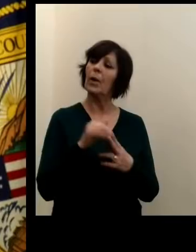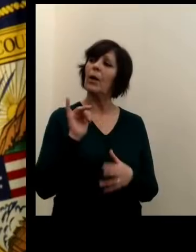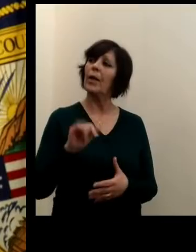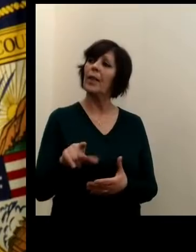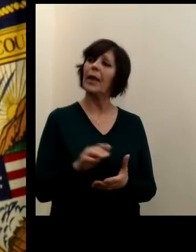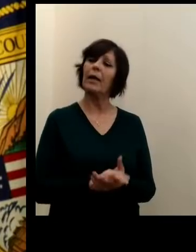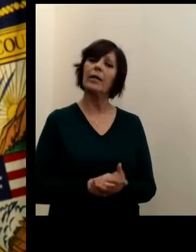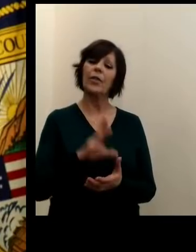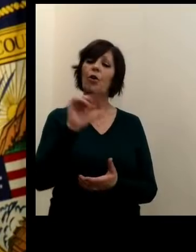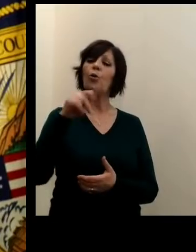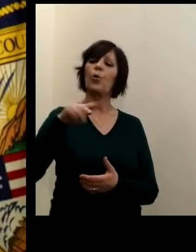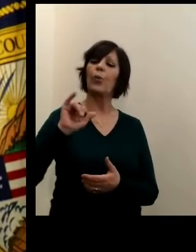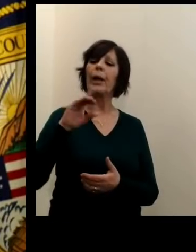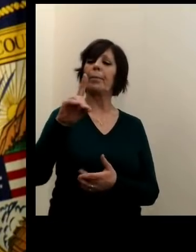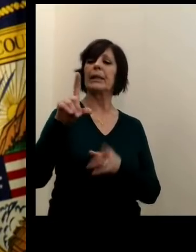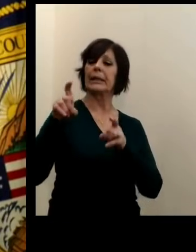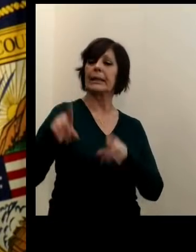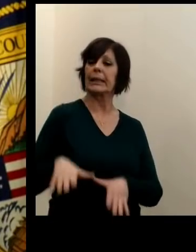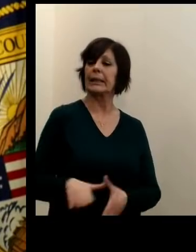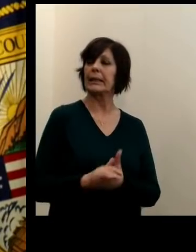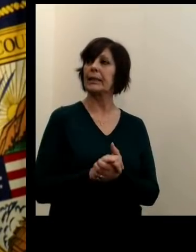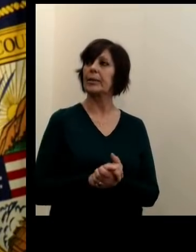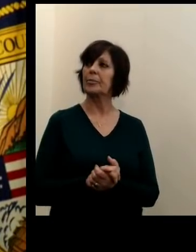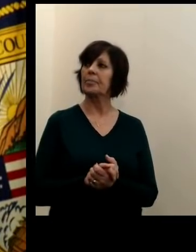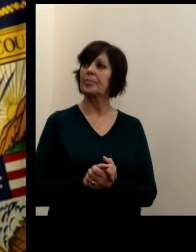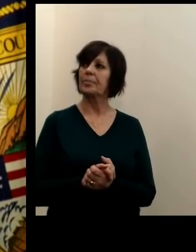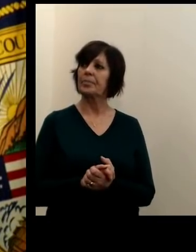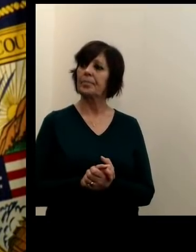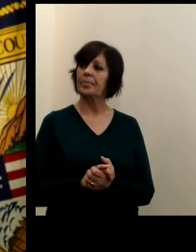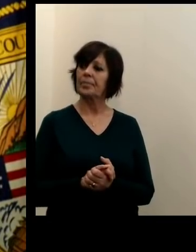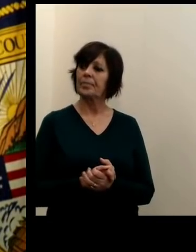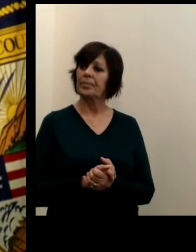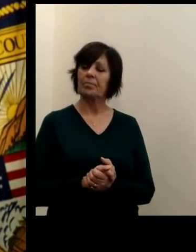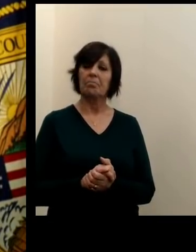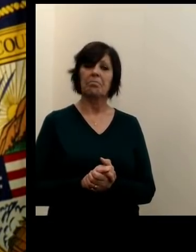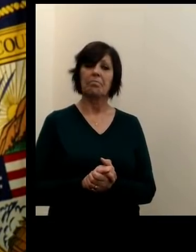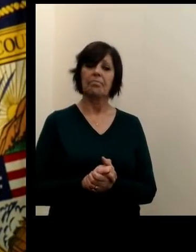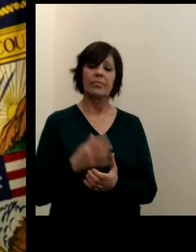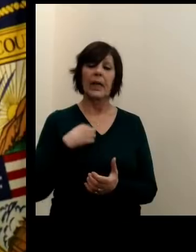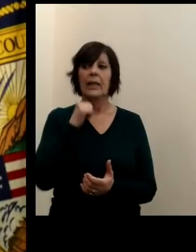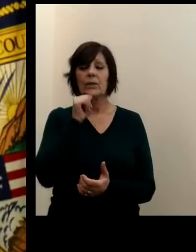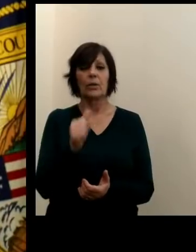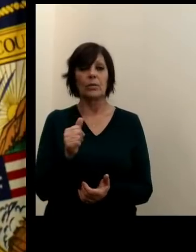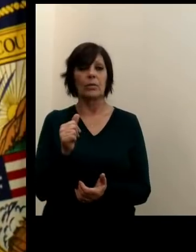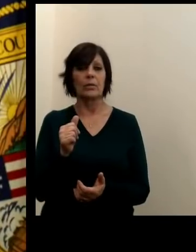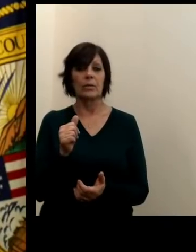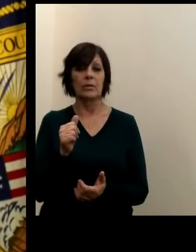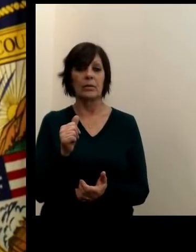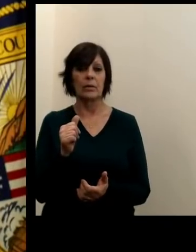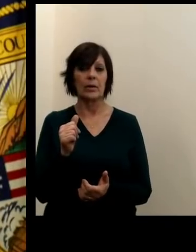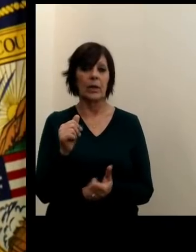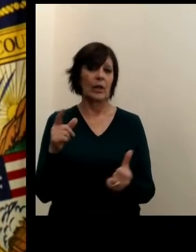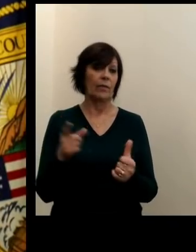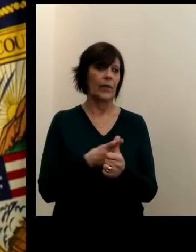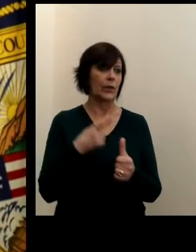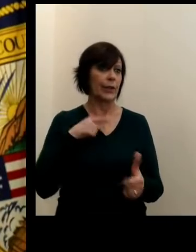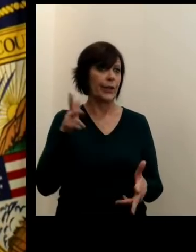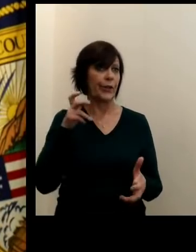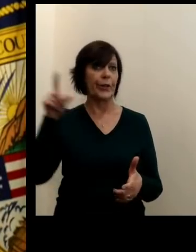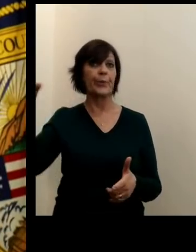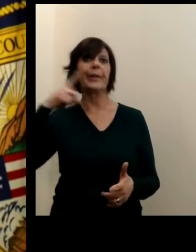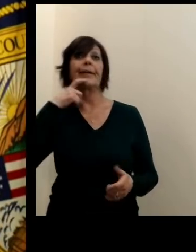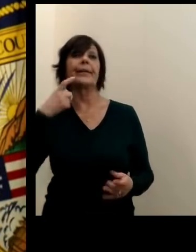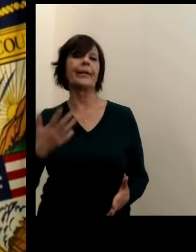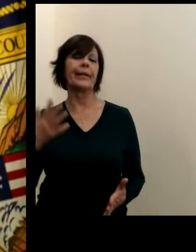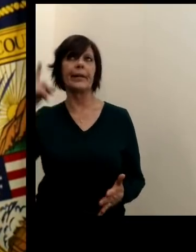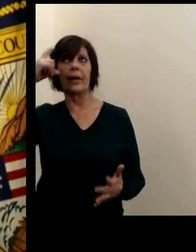that might roll out here and what it might mean. I really don't, Sandra. We heard of it was when the governor announced it. I